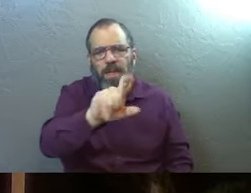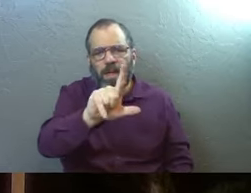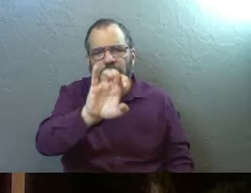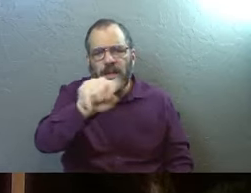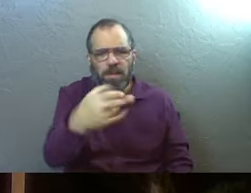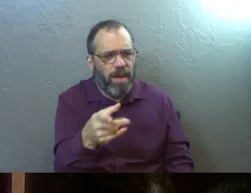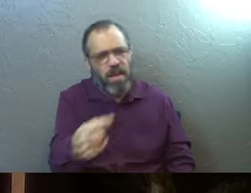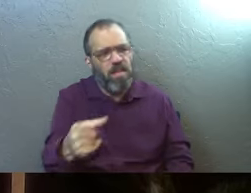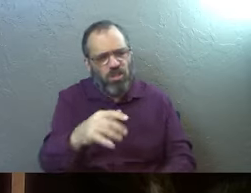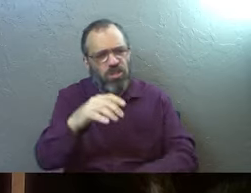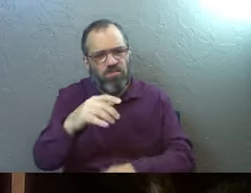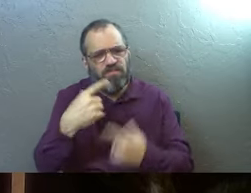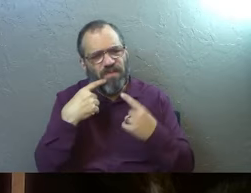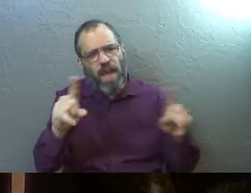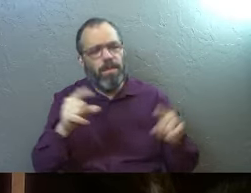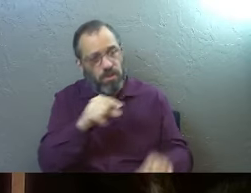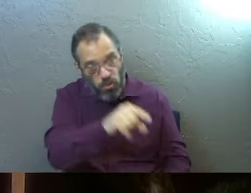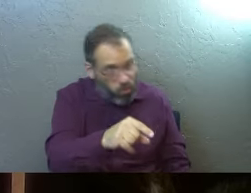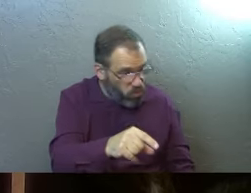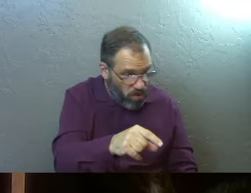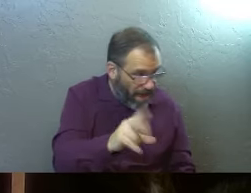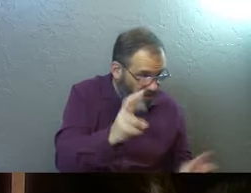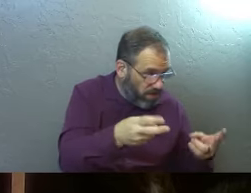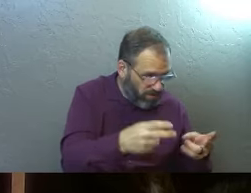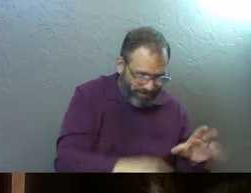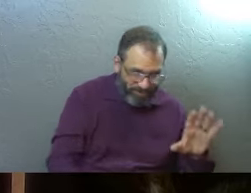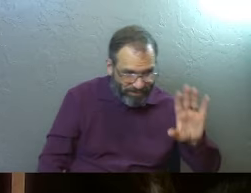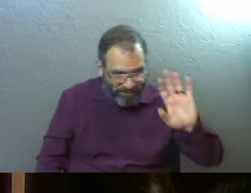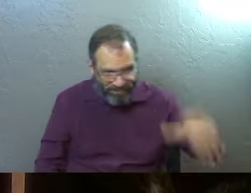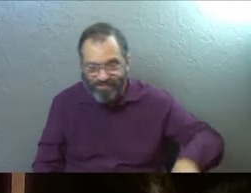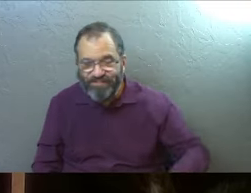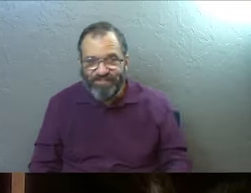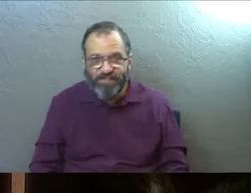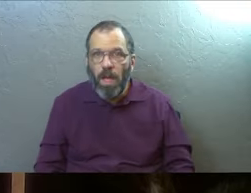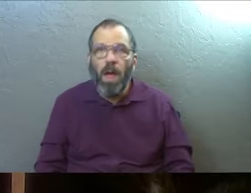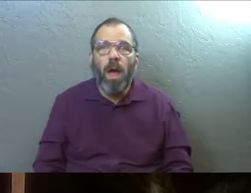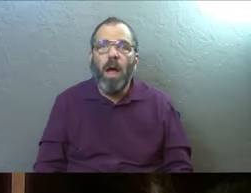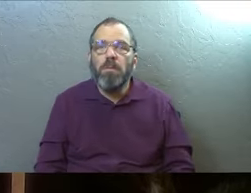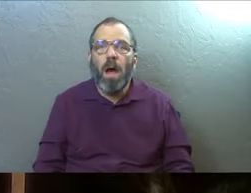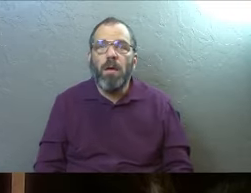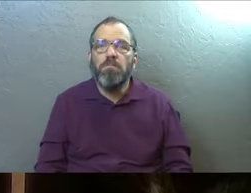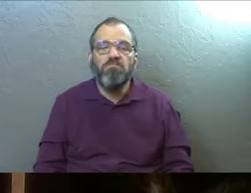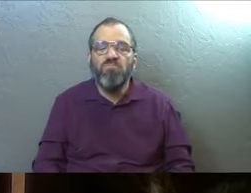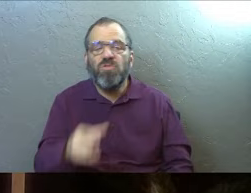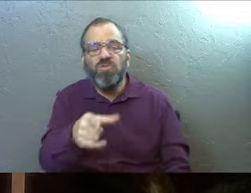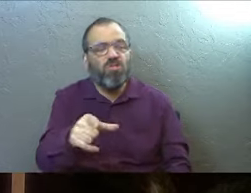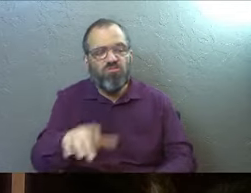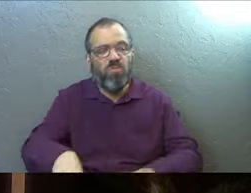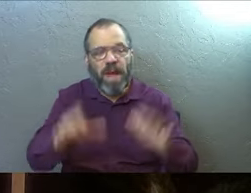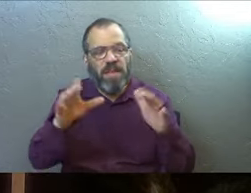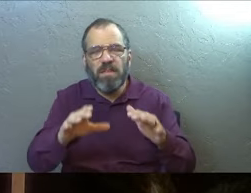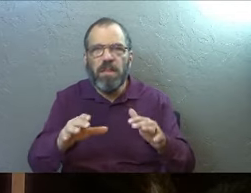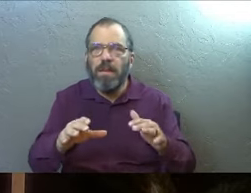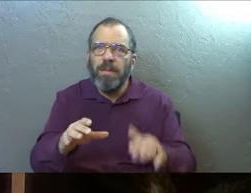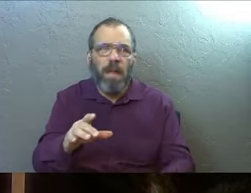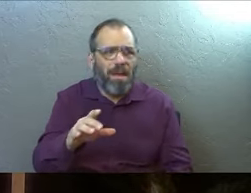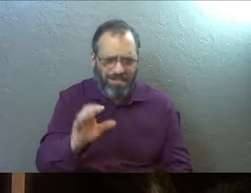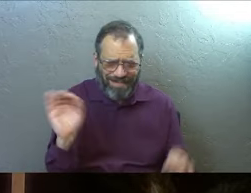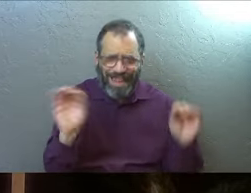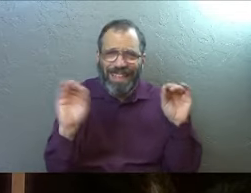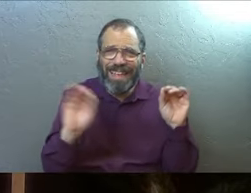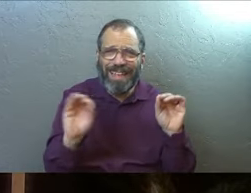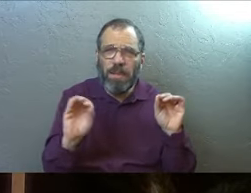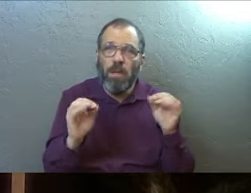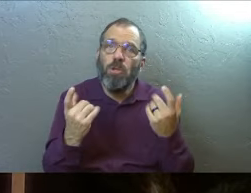Elizabeth. She's a rock star, even though you got issues. She'll raise him. Doesn't do any of